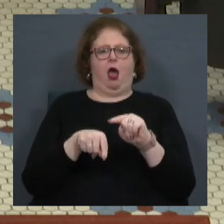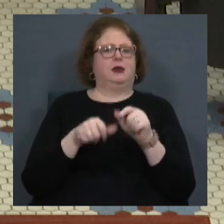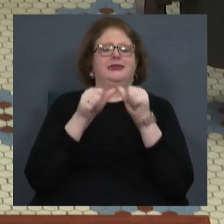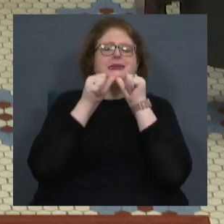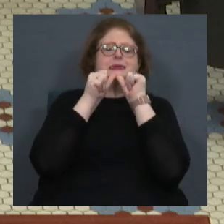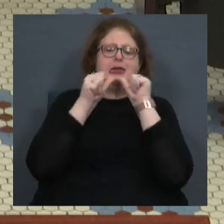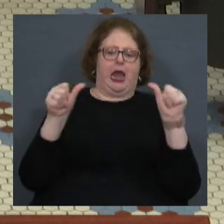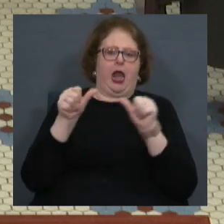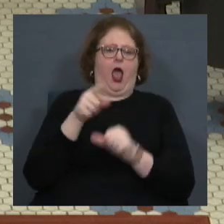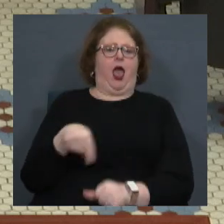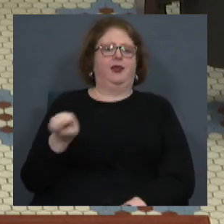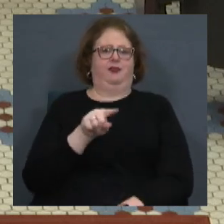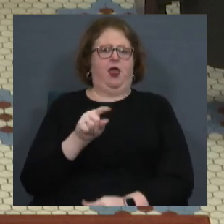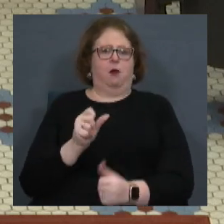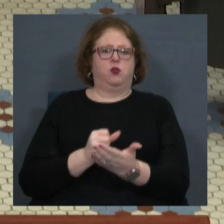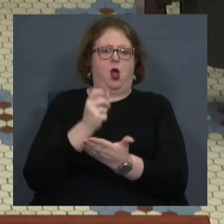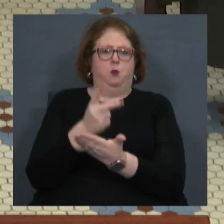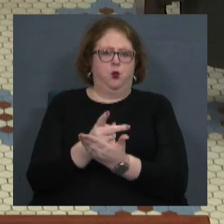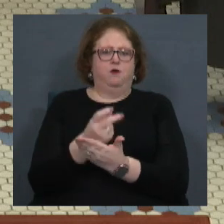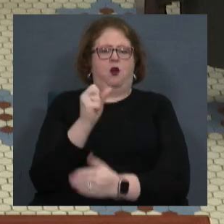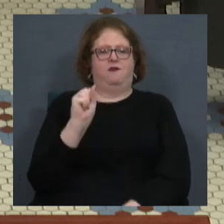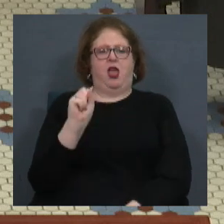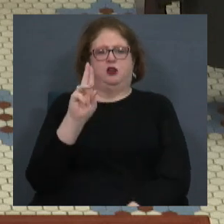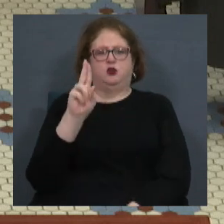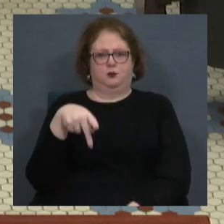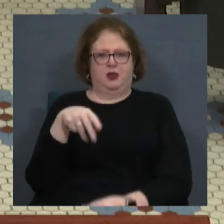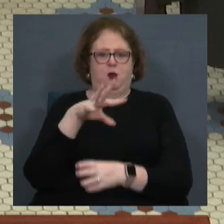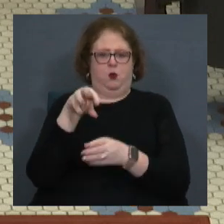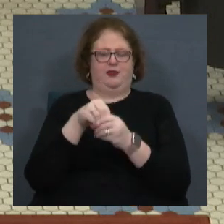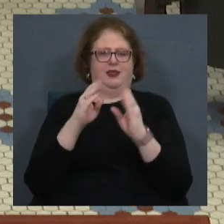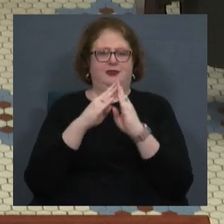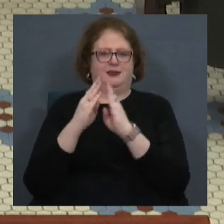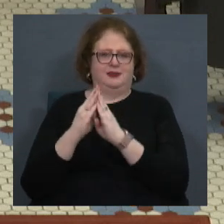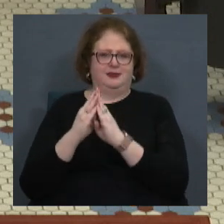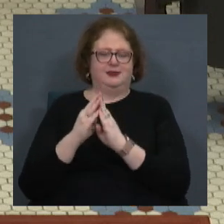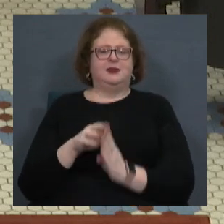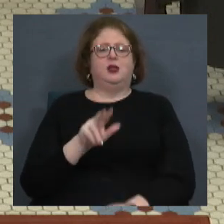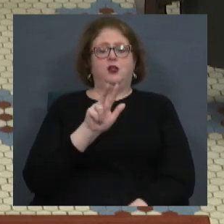city. Little Rock City Code section, again